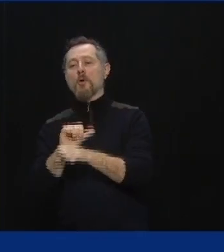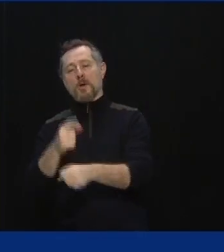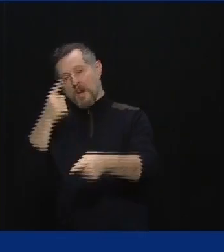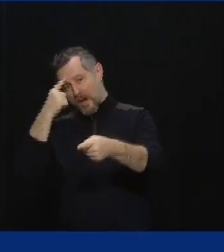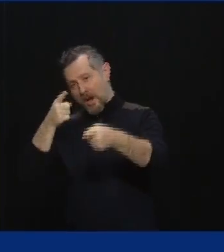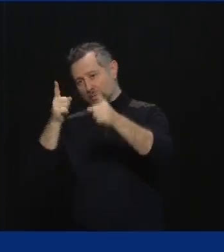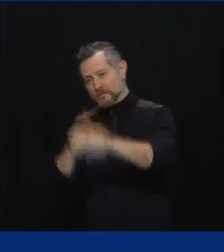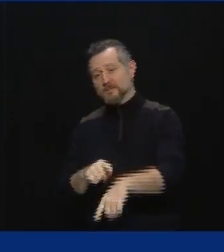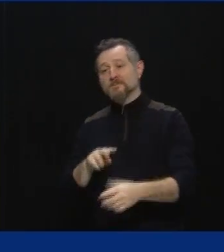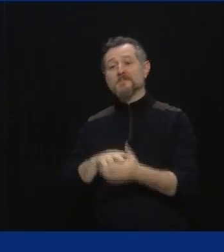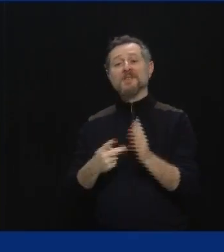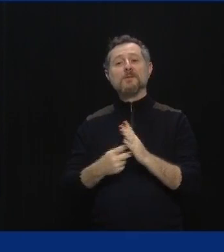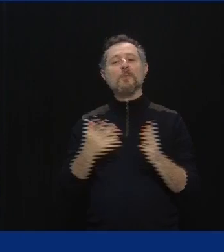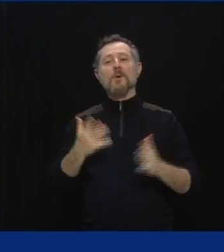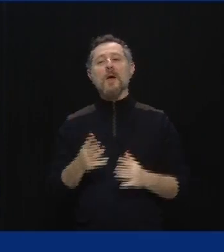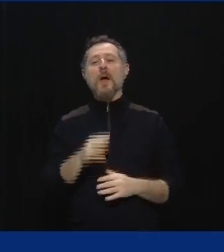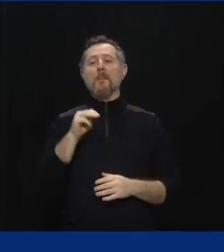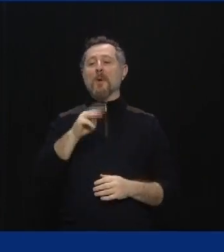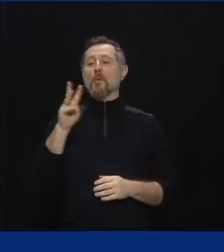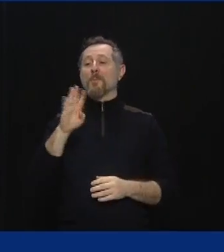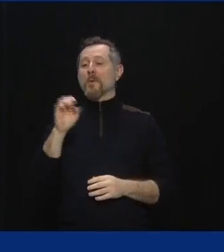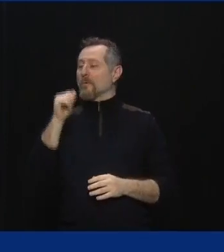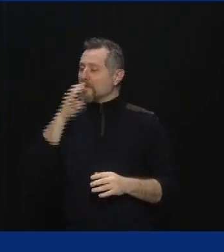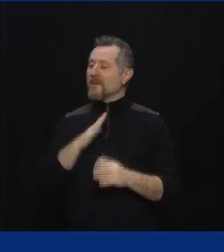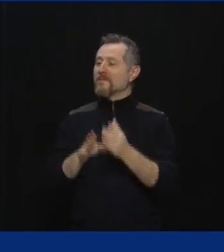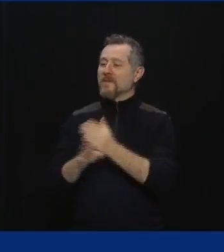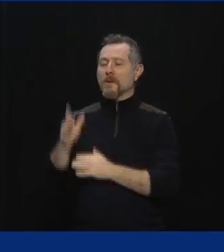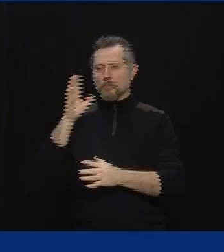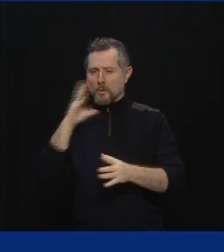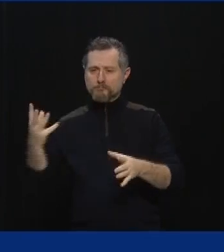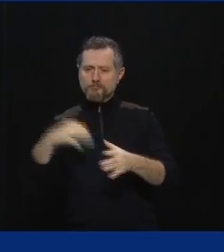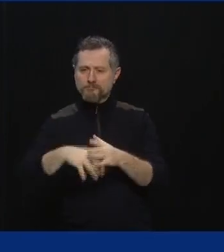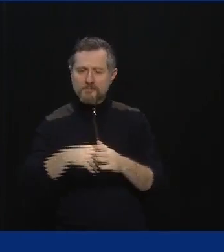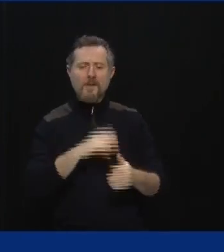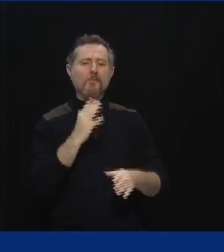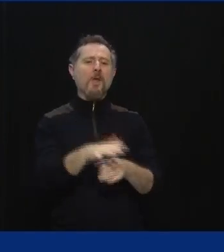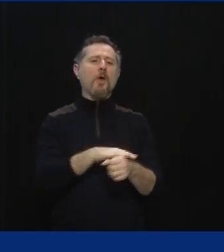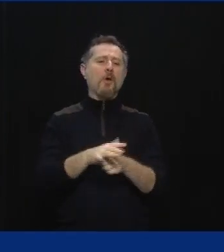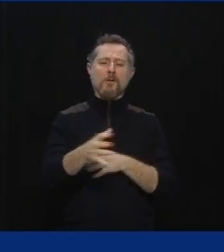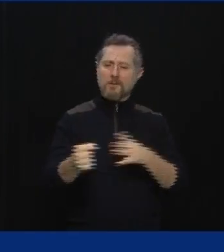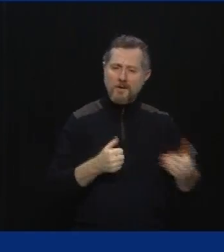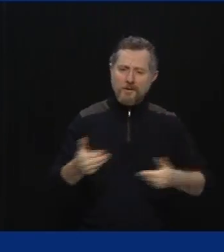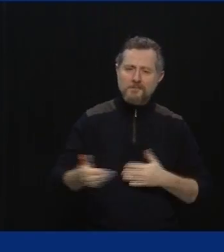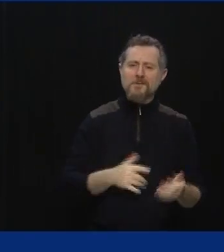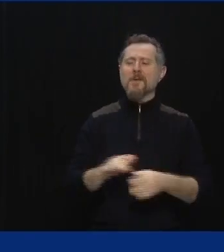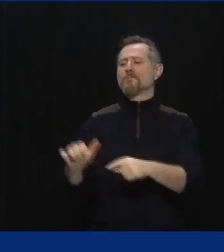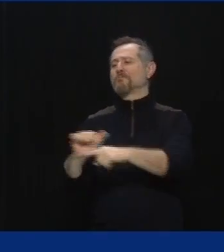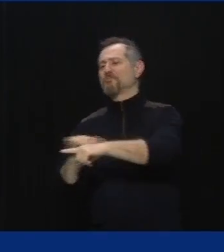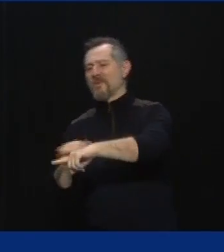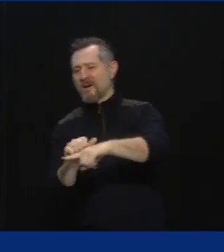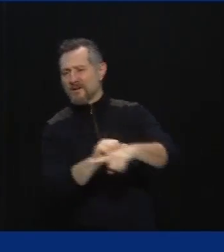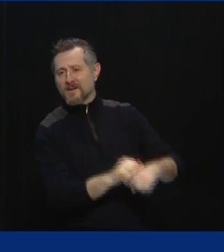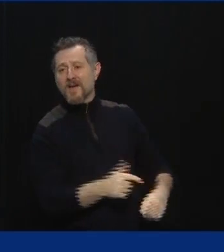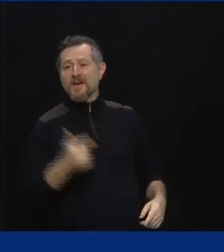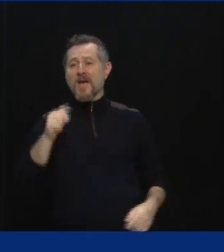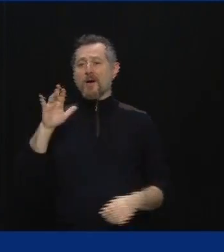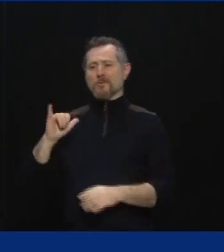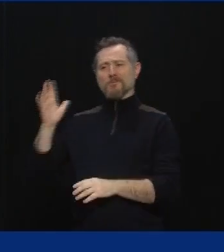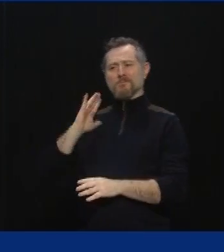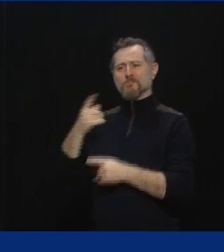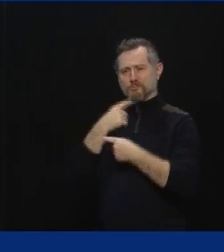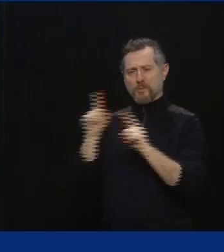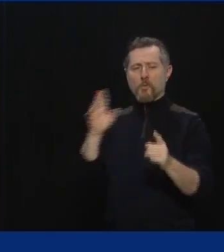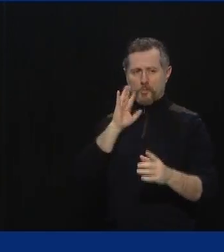participation, local hiring, and workforce training. Gary, we've done it before, we'll do it again. Thank you very